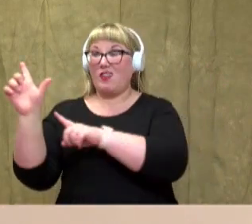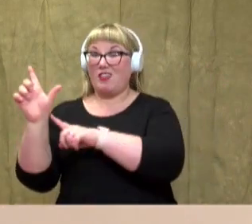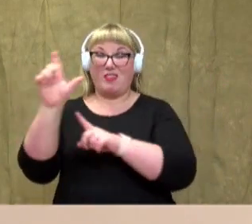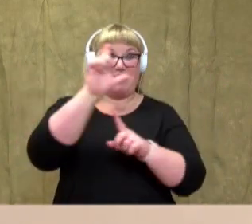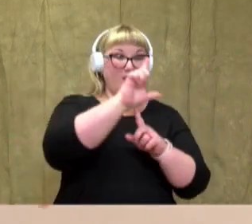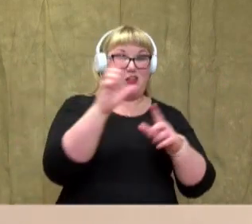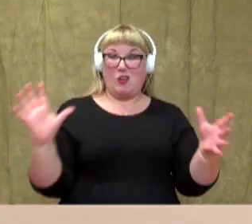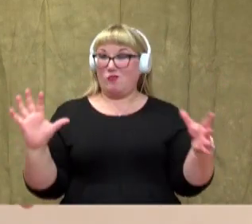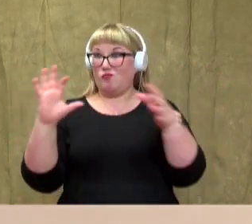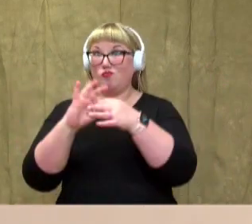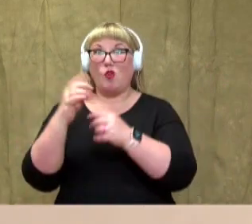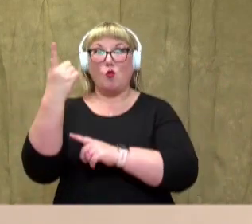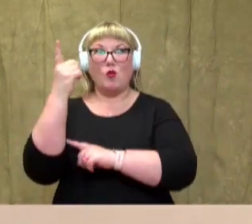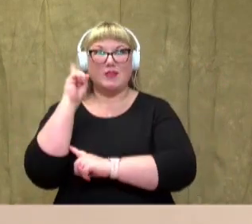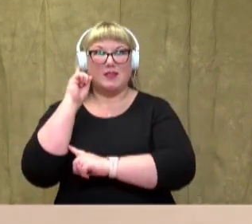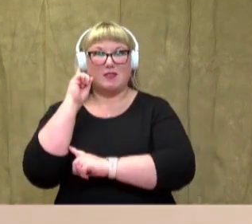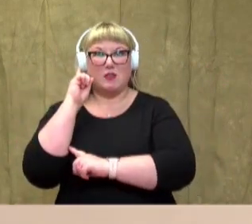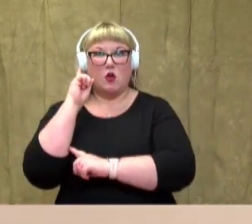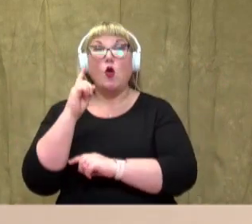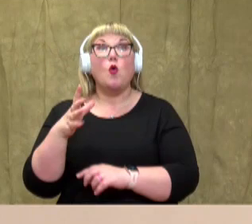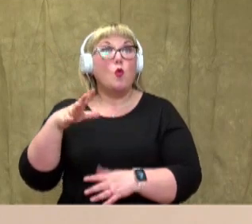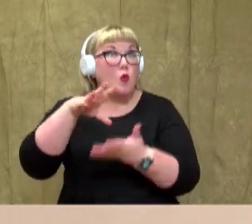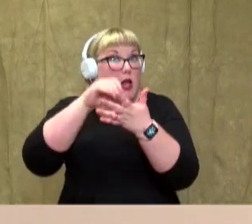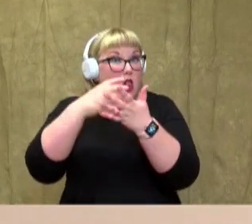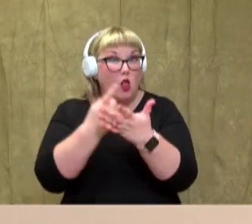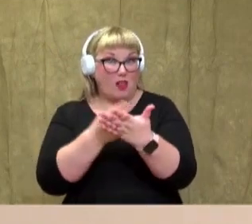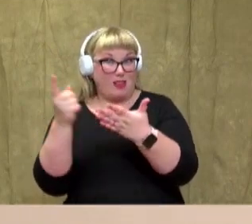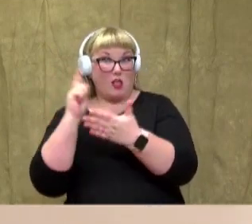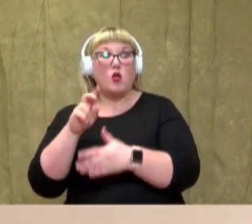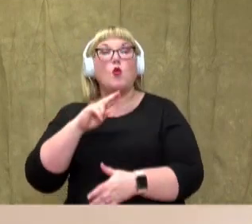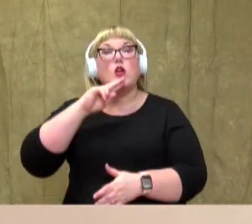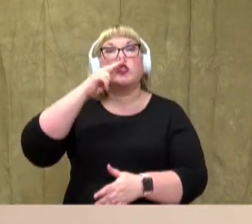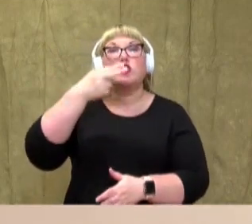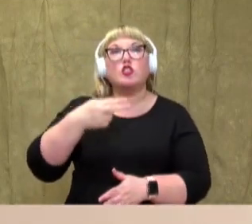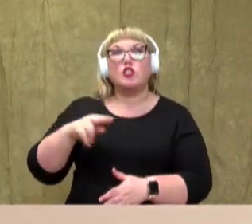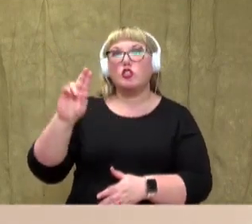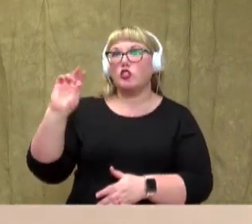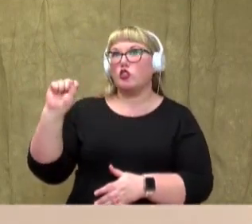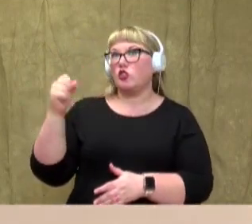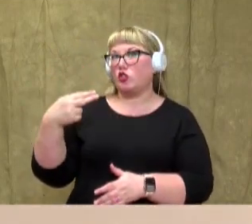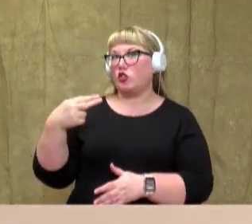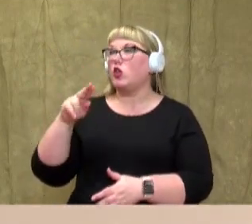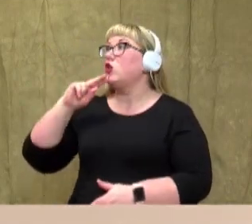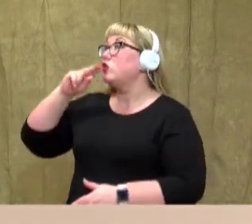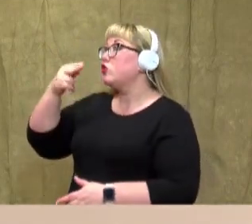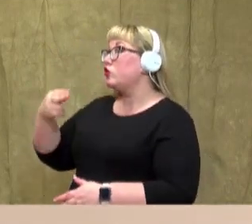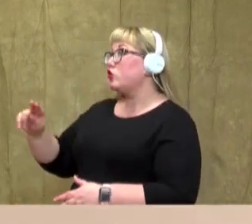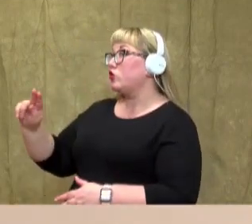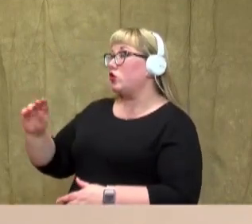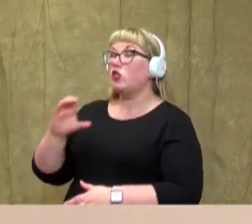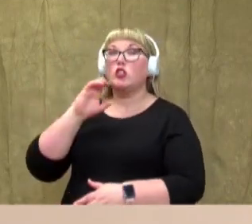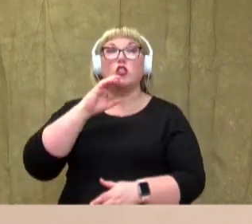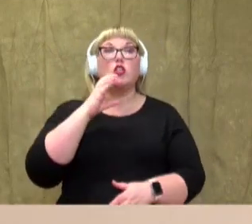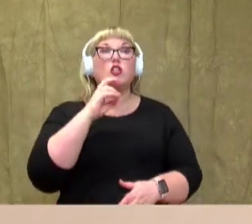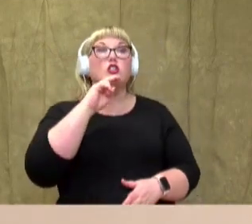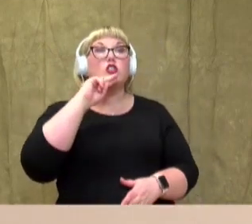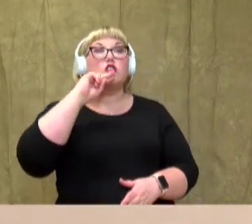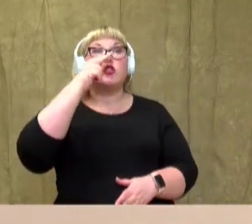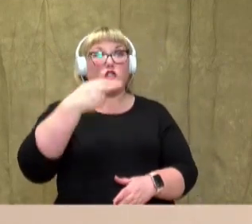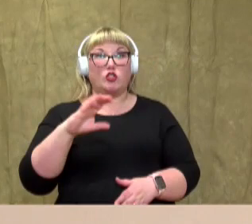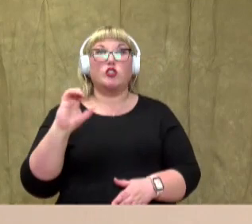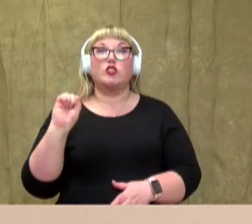we learned about the digraph sh, and we learned that the digraph sh is represented by the letters